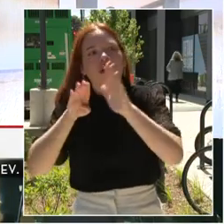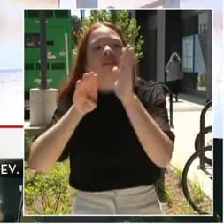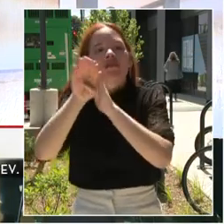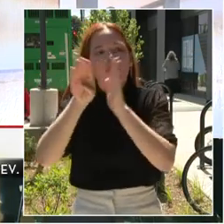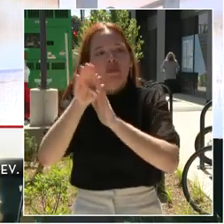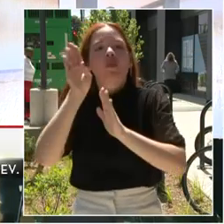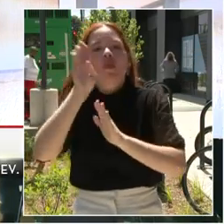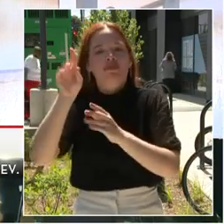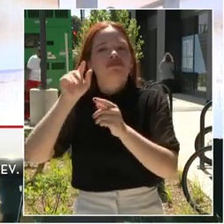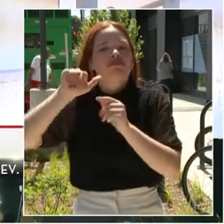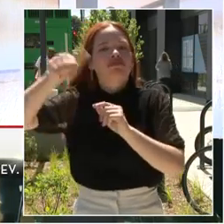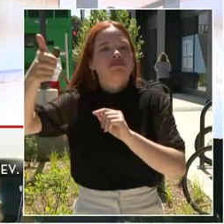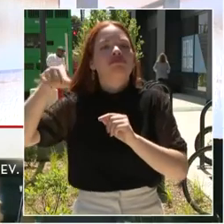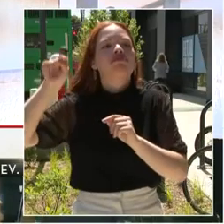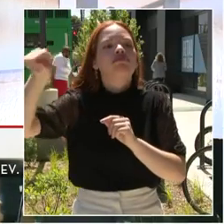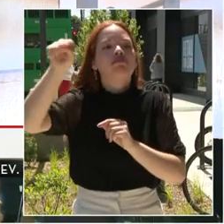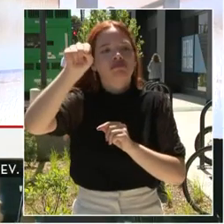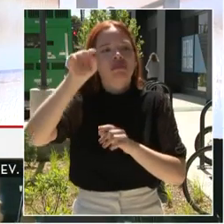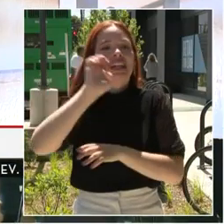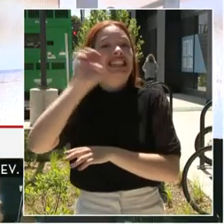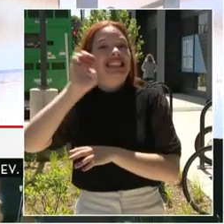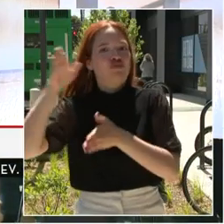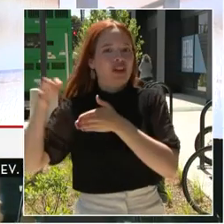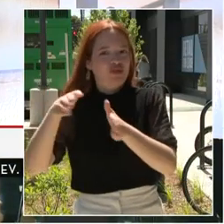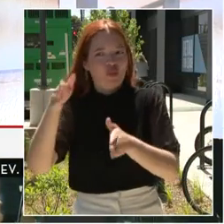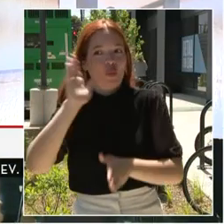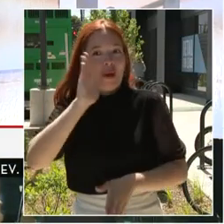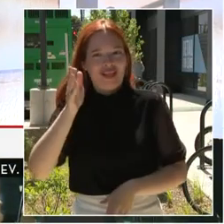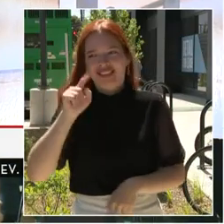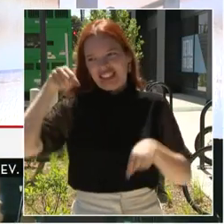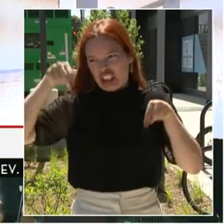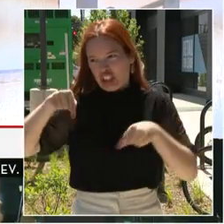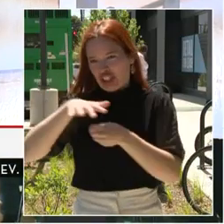river. That's right.